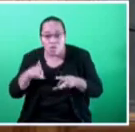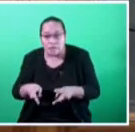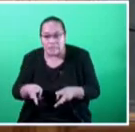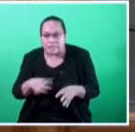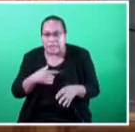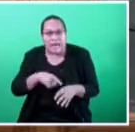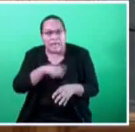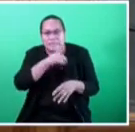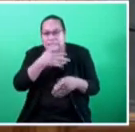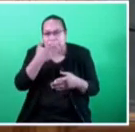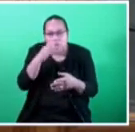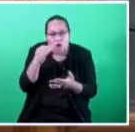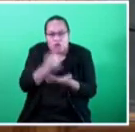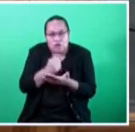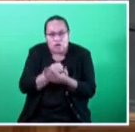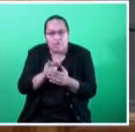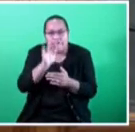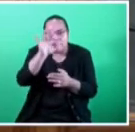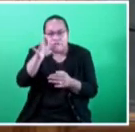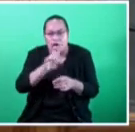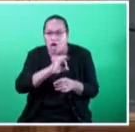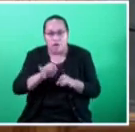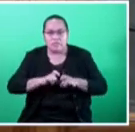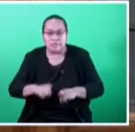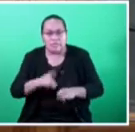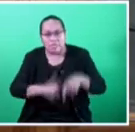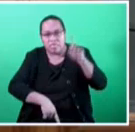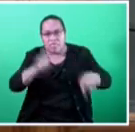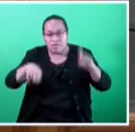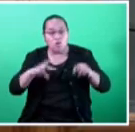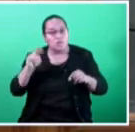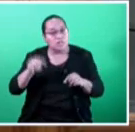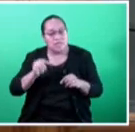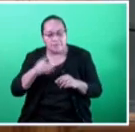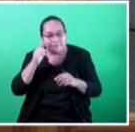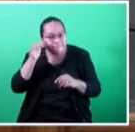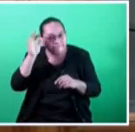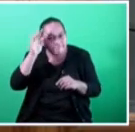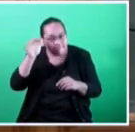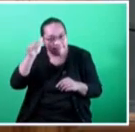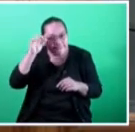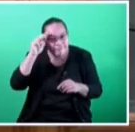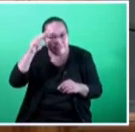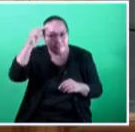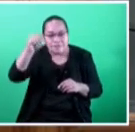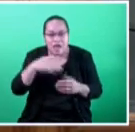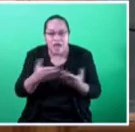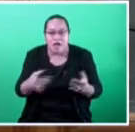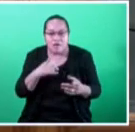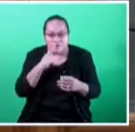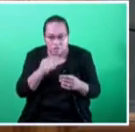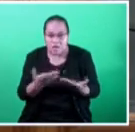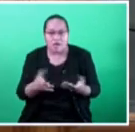uncertain climatic future requires foresight and strategic intervention now rather than dealing with disaster